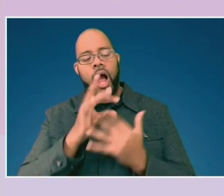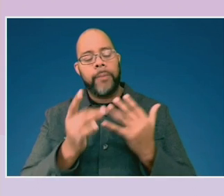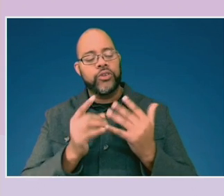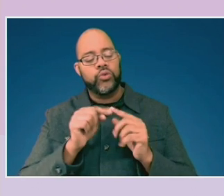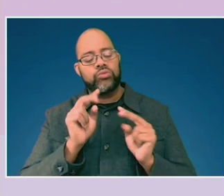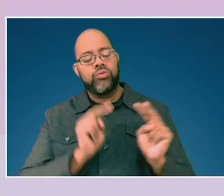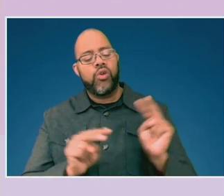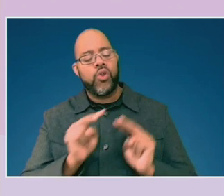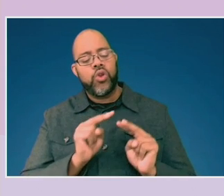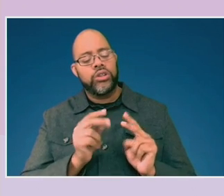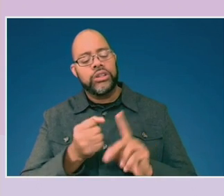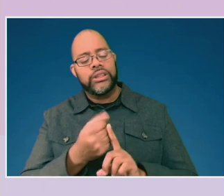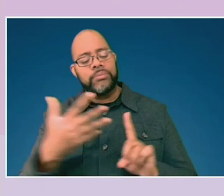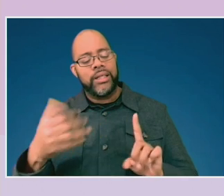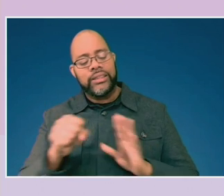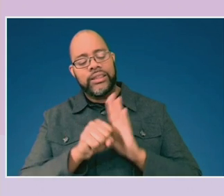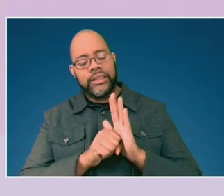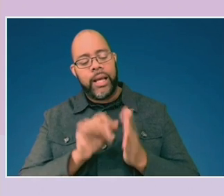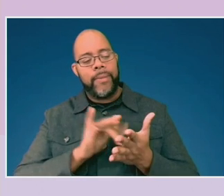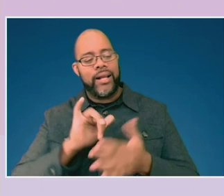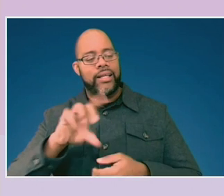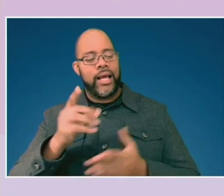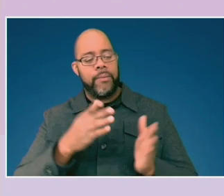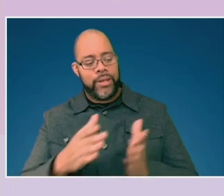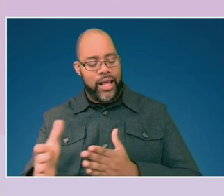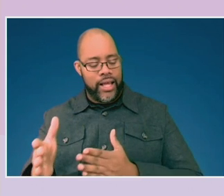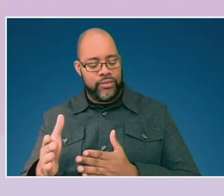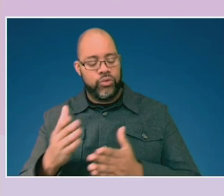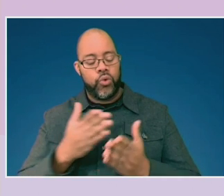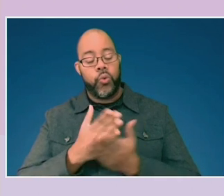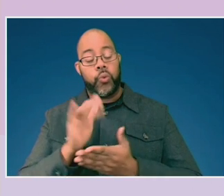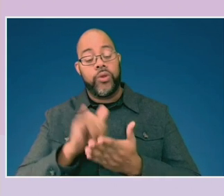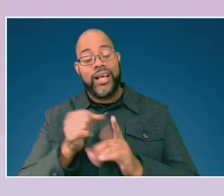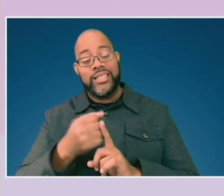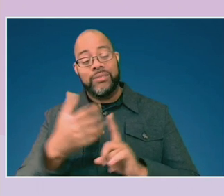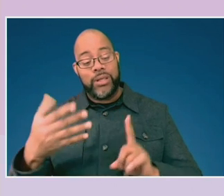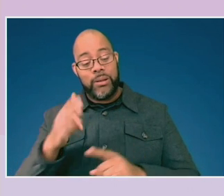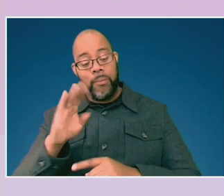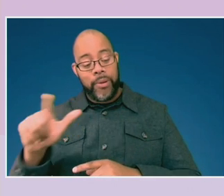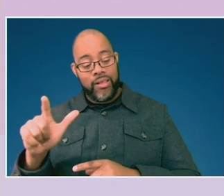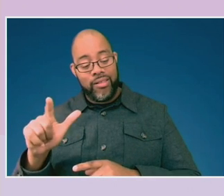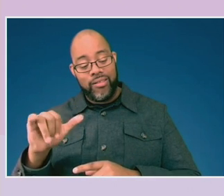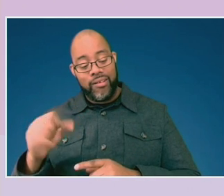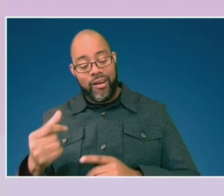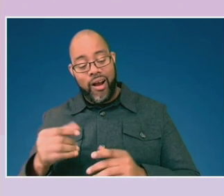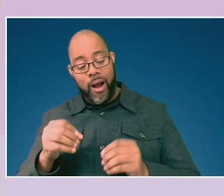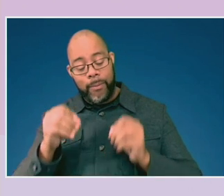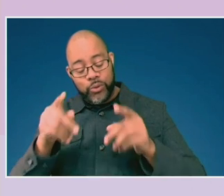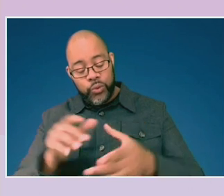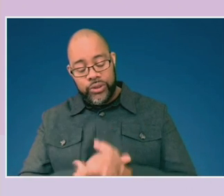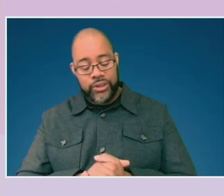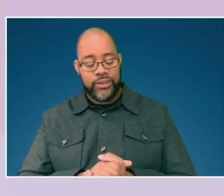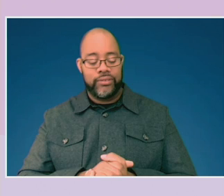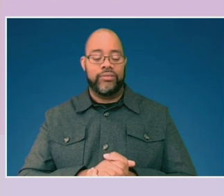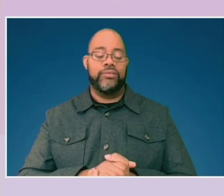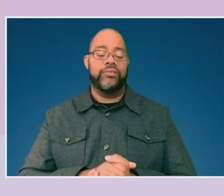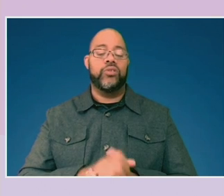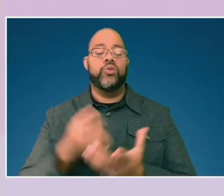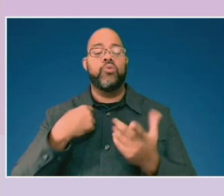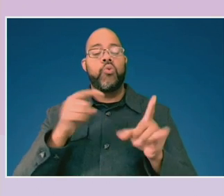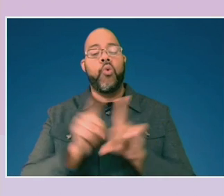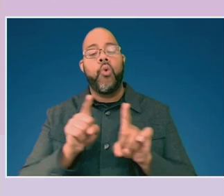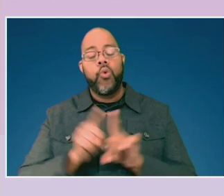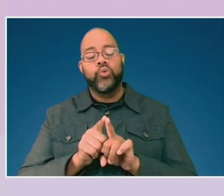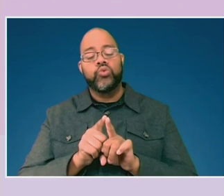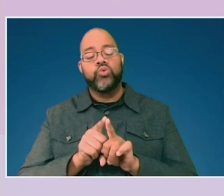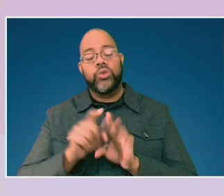at expanding the state Medicaid plan through this expanded billing opportunities. And so we also are a